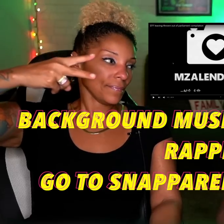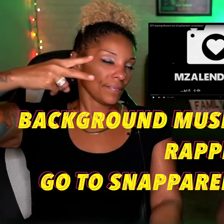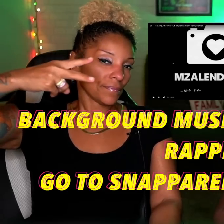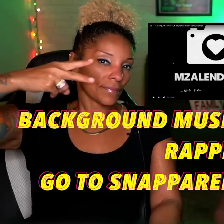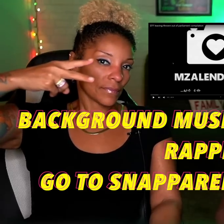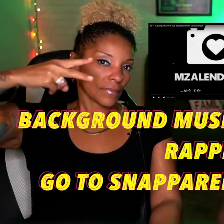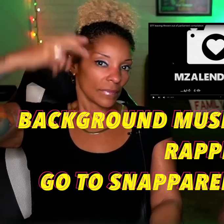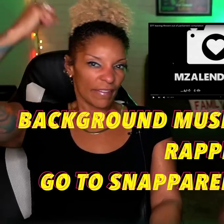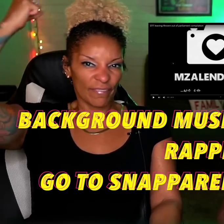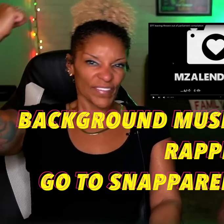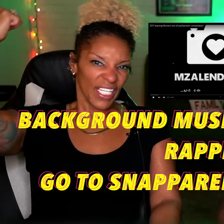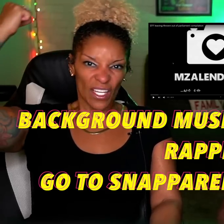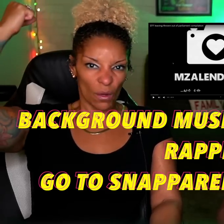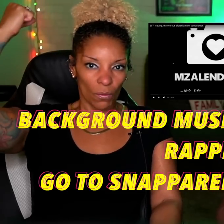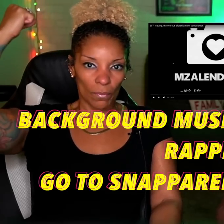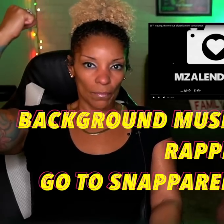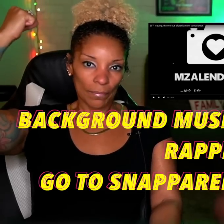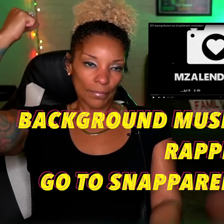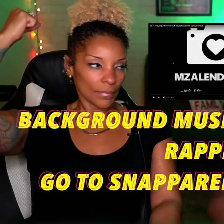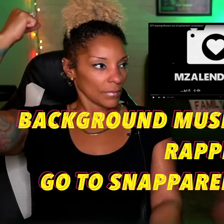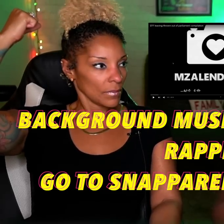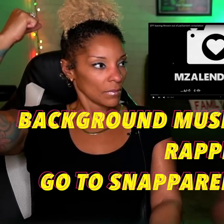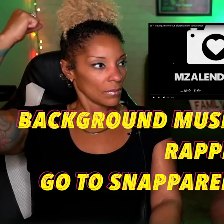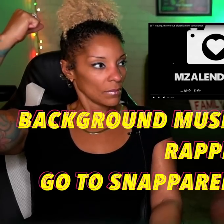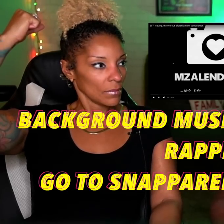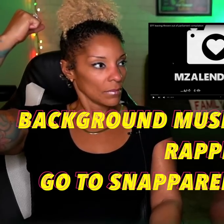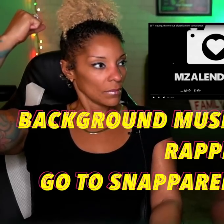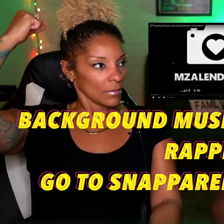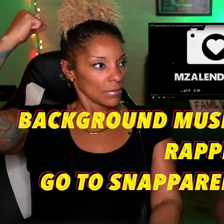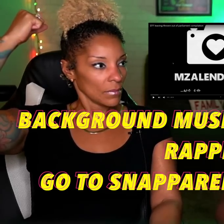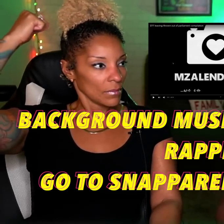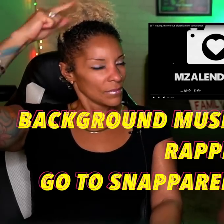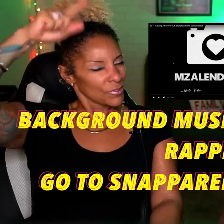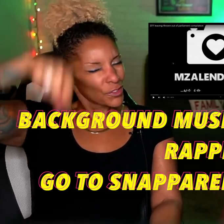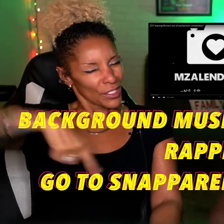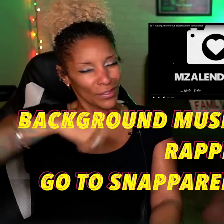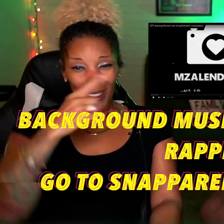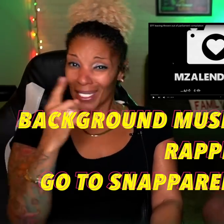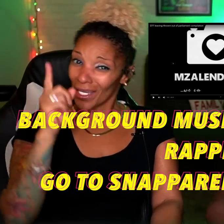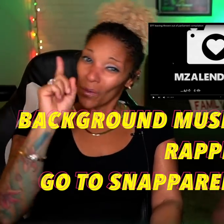back with another freaking video. Man, bring another one.